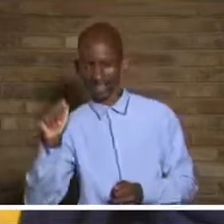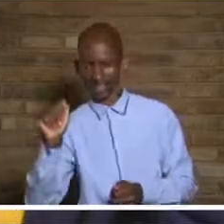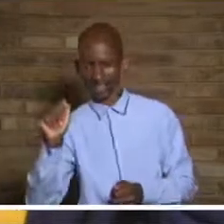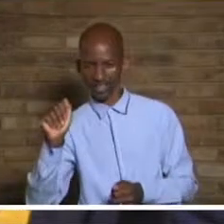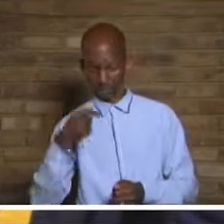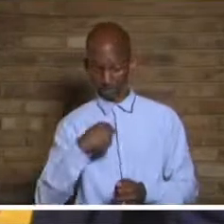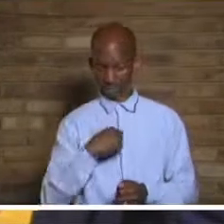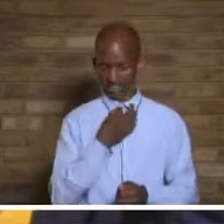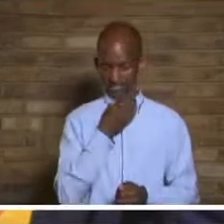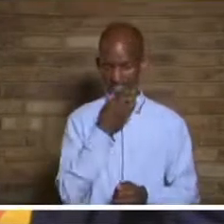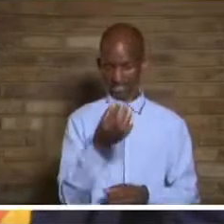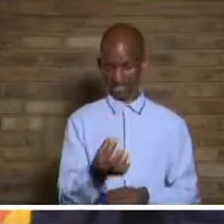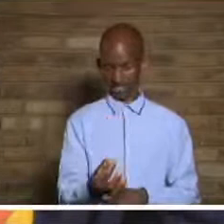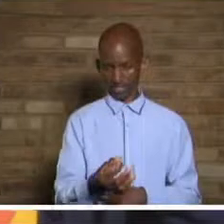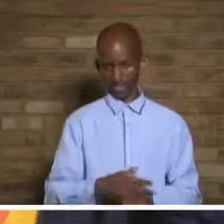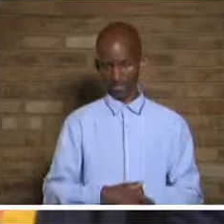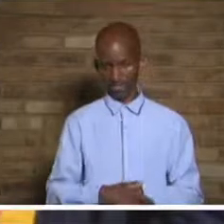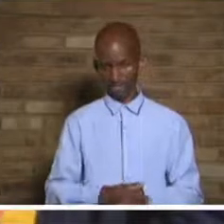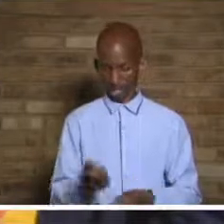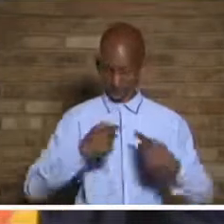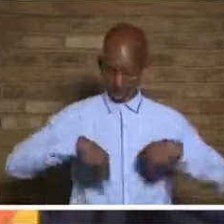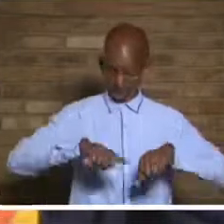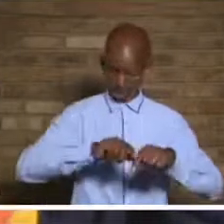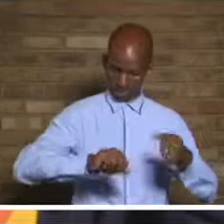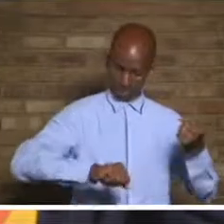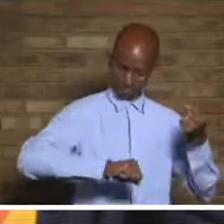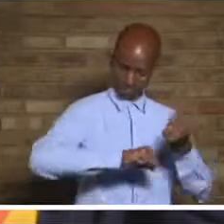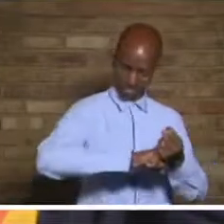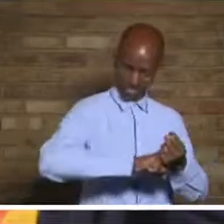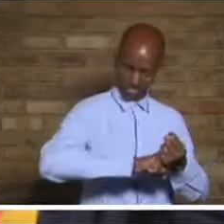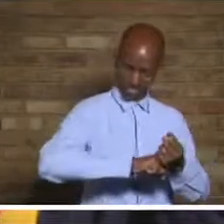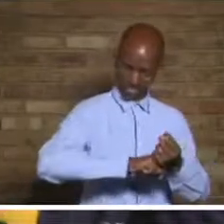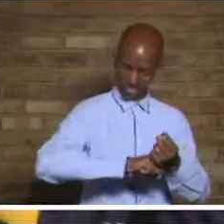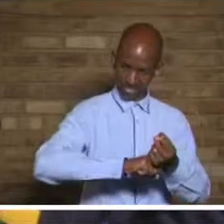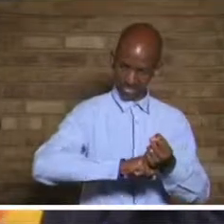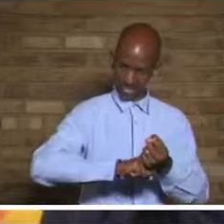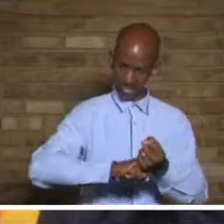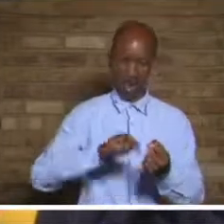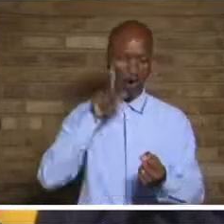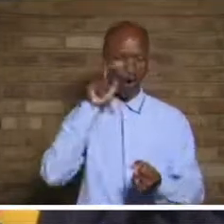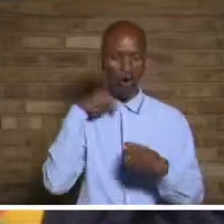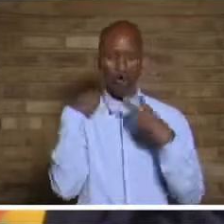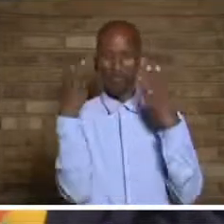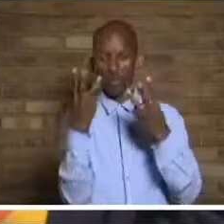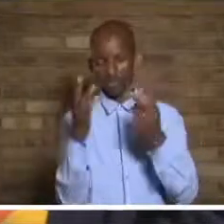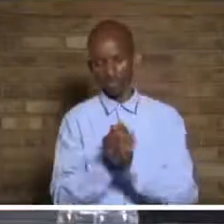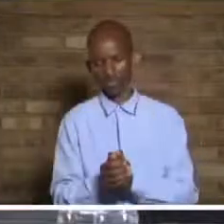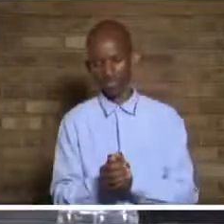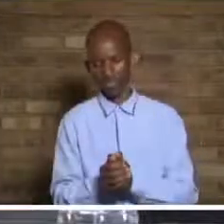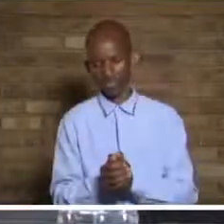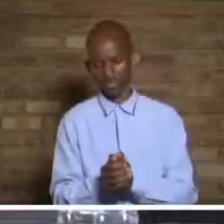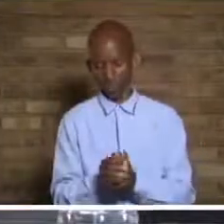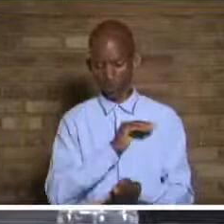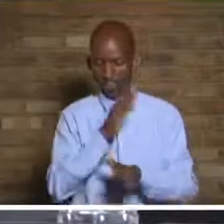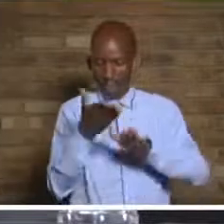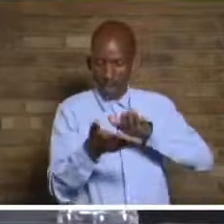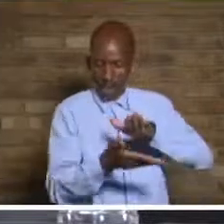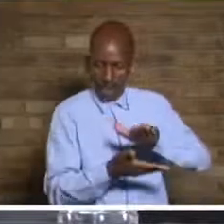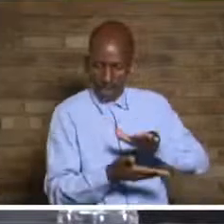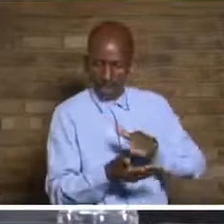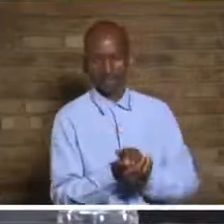Ke re support-a ma veterans. We are supporting the Ma veterans. veterans rona